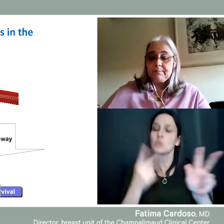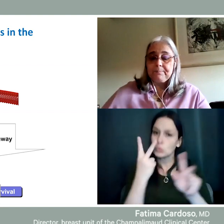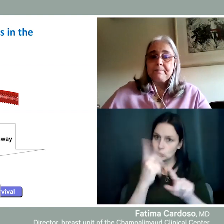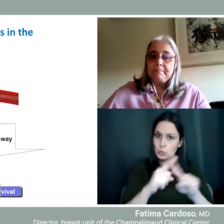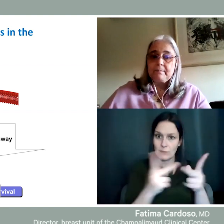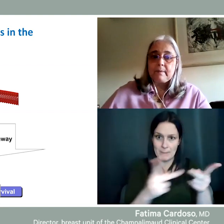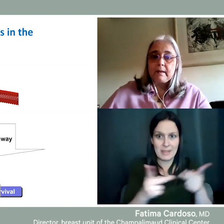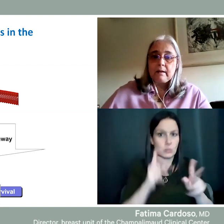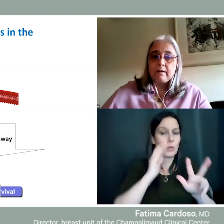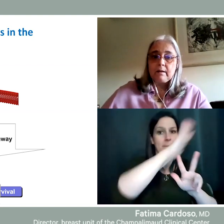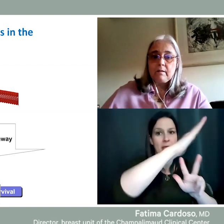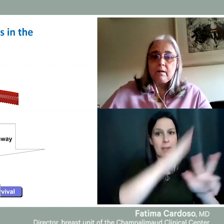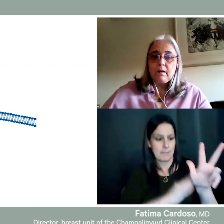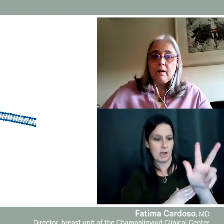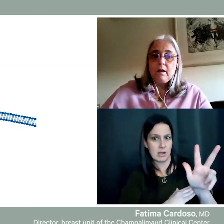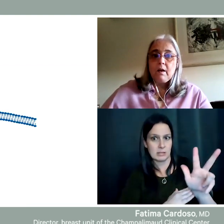parts.